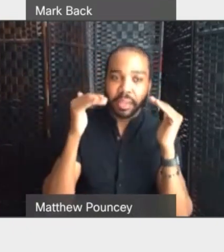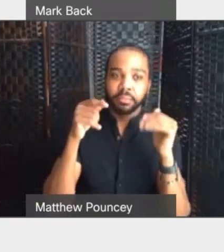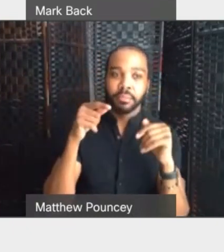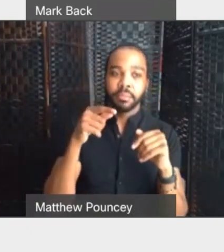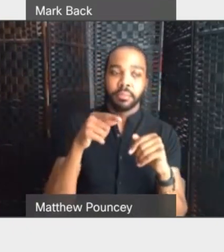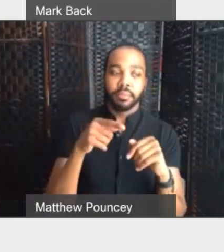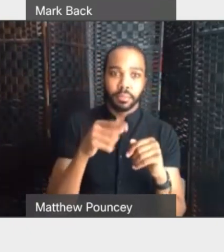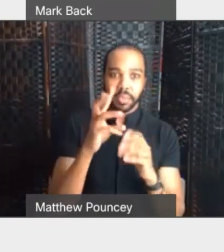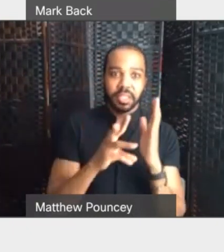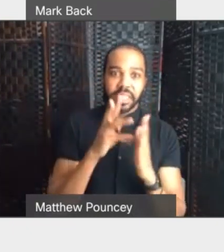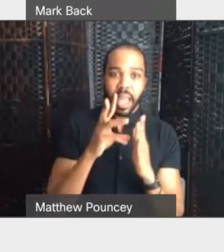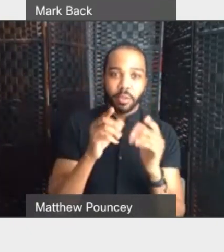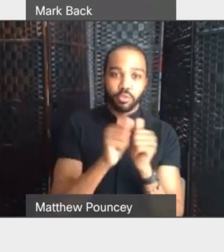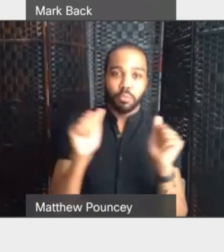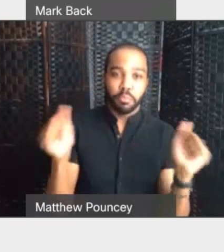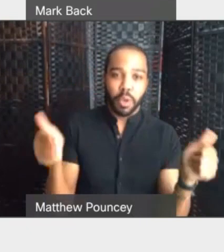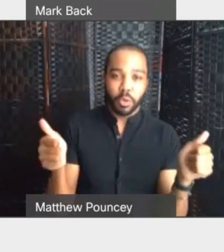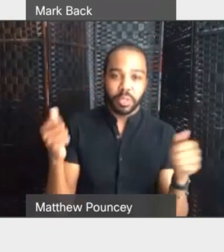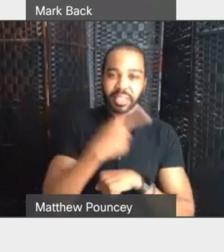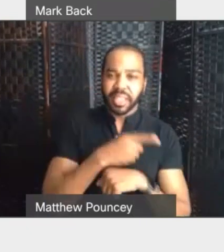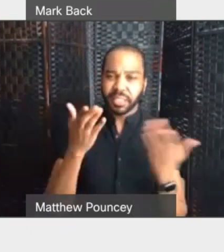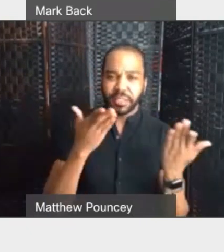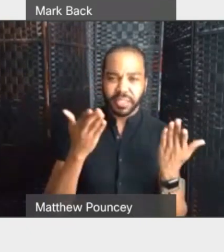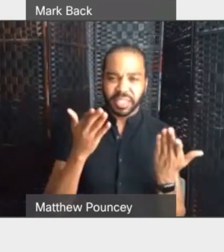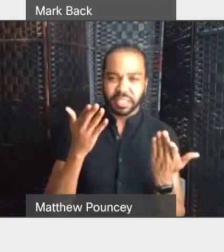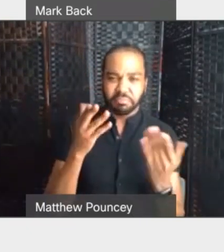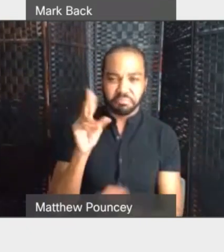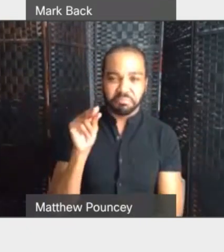remote day services in a day.